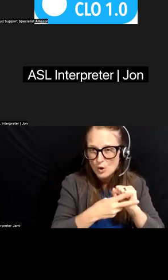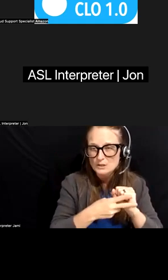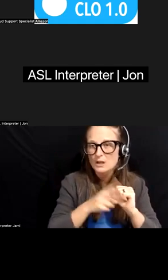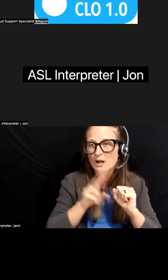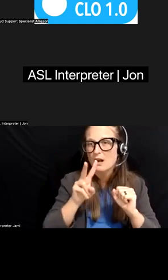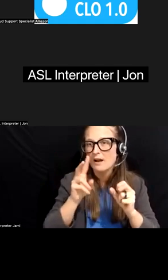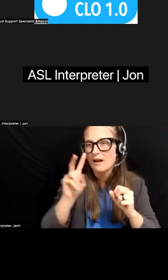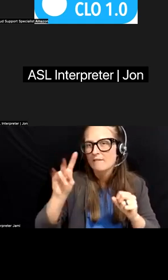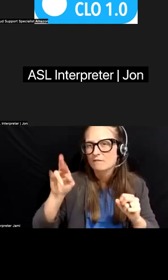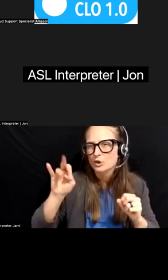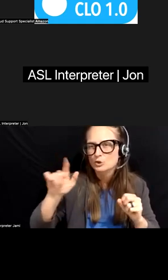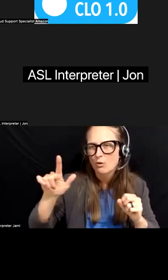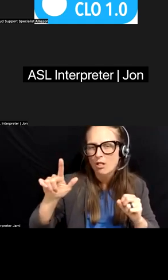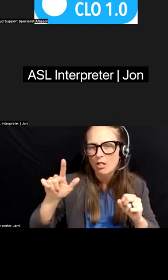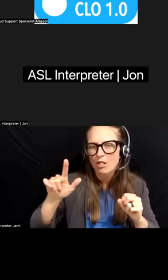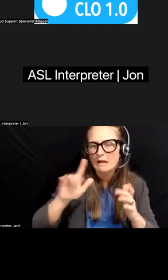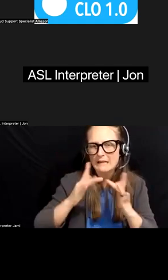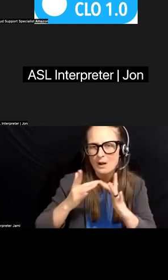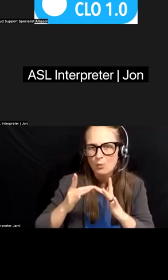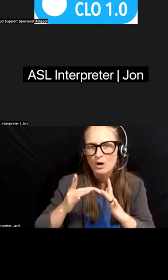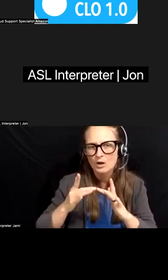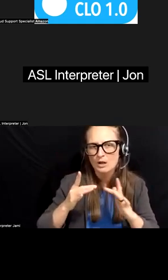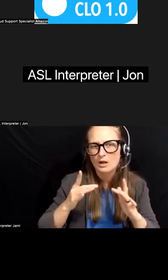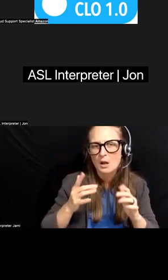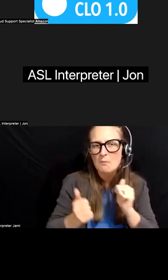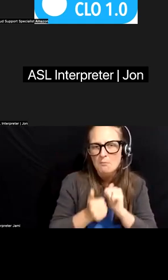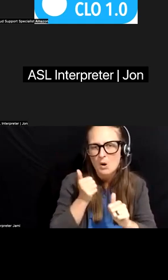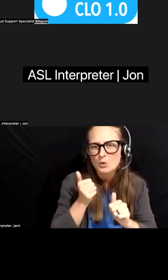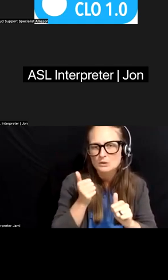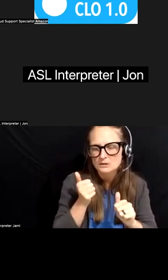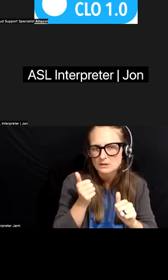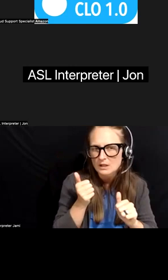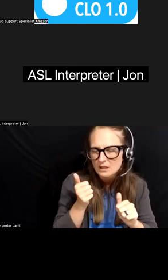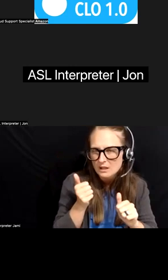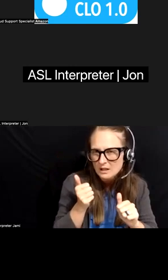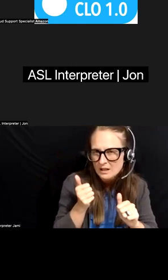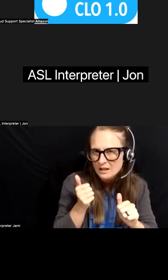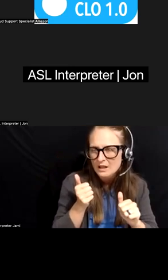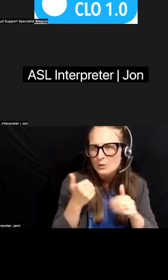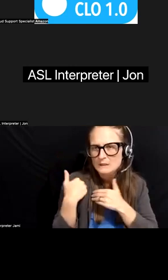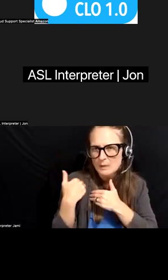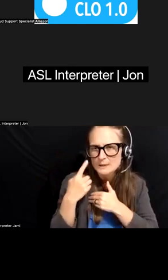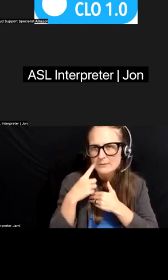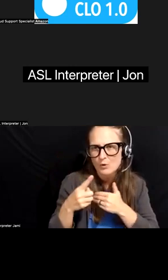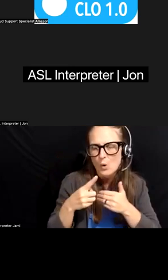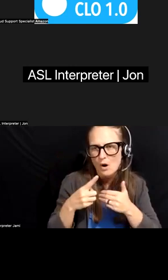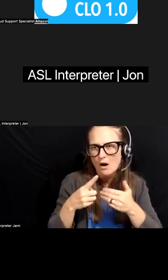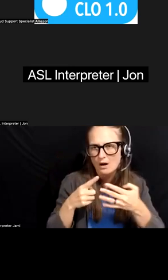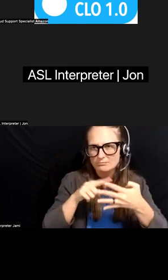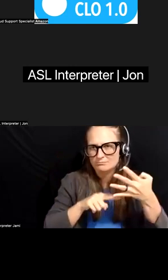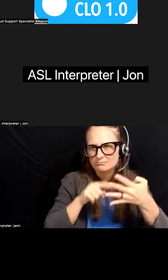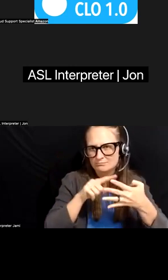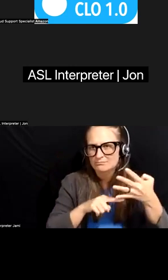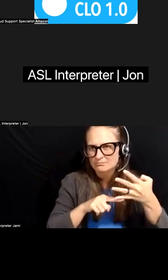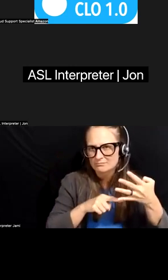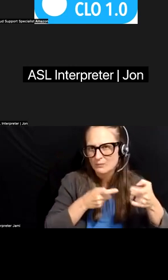true. servers, and It's like networking. your own Most phantom vendors are computer, virtual responsible for computers. managing the above 4 resources. If you will use this service,